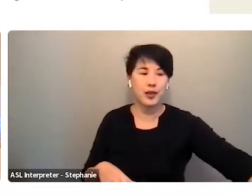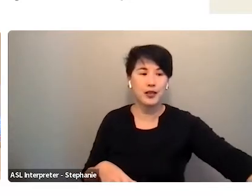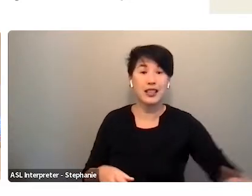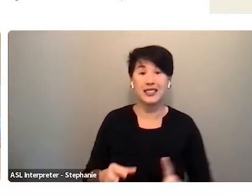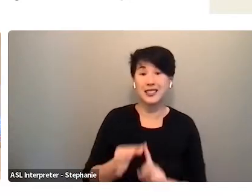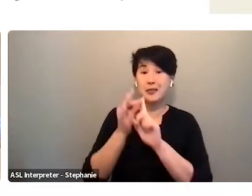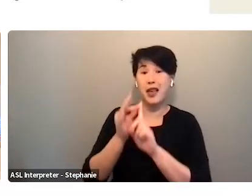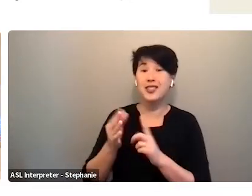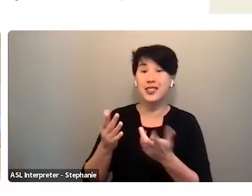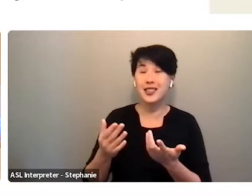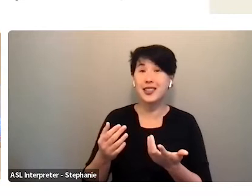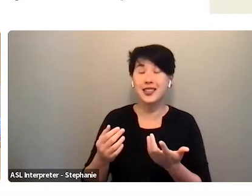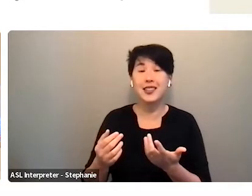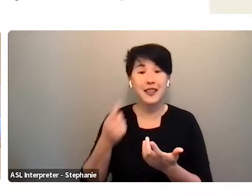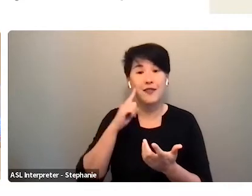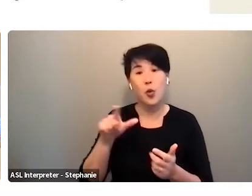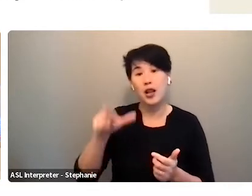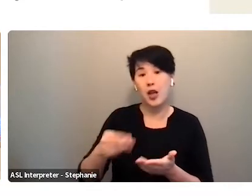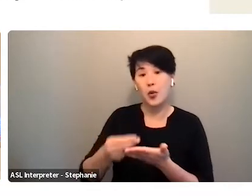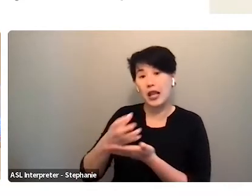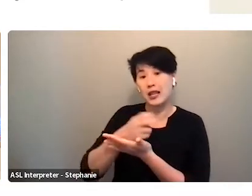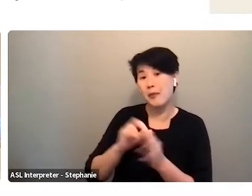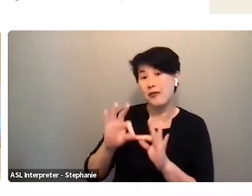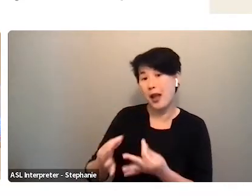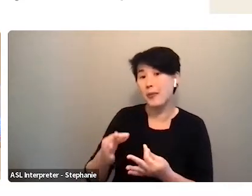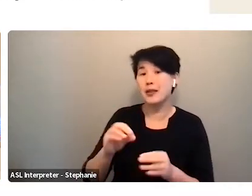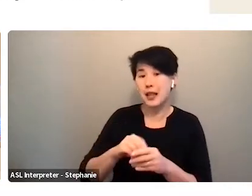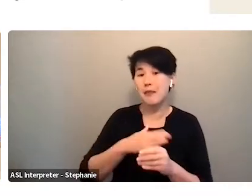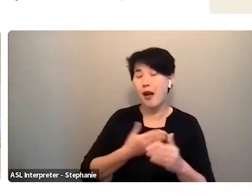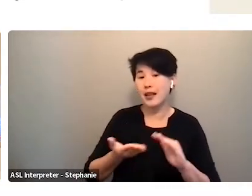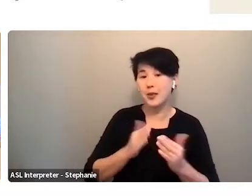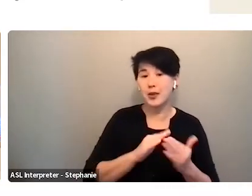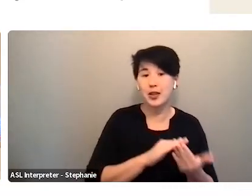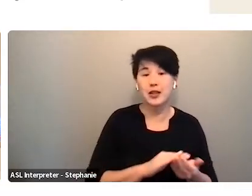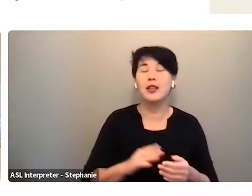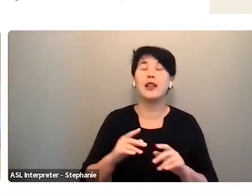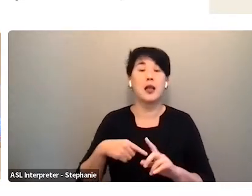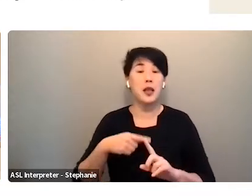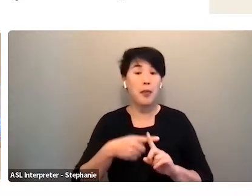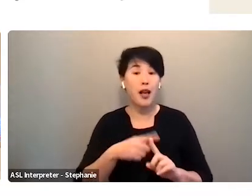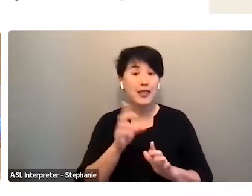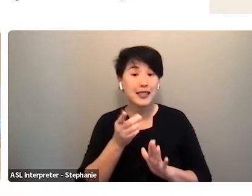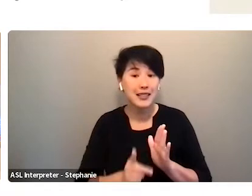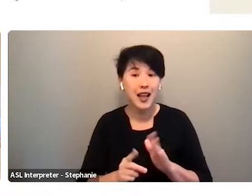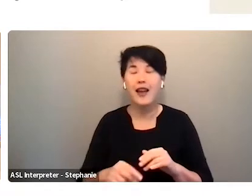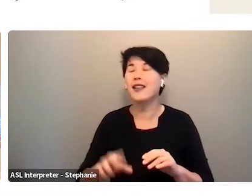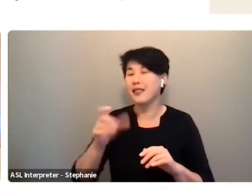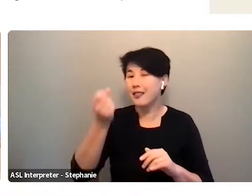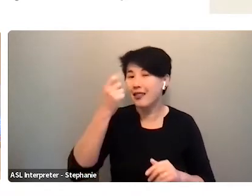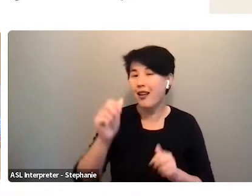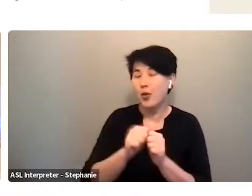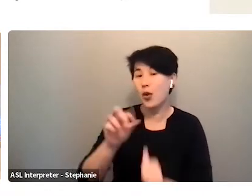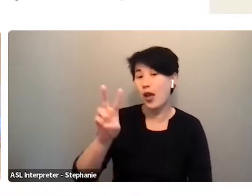especially particularly for kind of low-income families within my community. And then design, the thing with waste-led design as